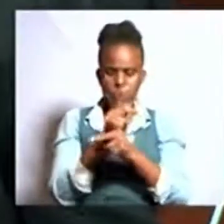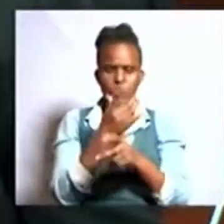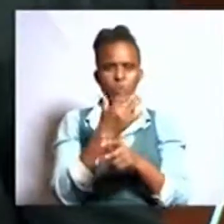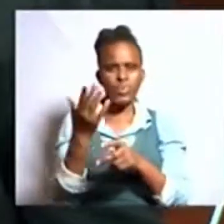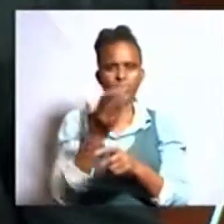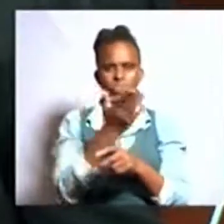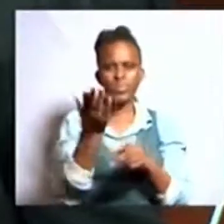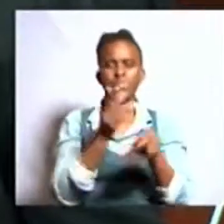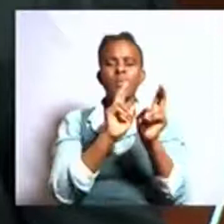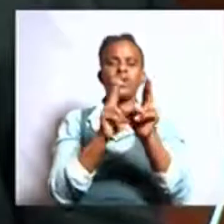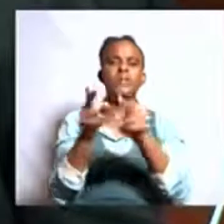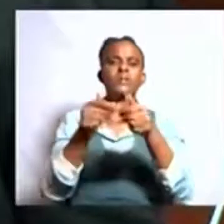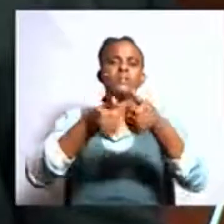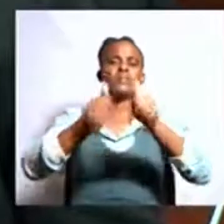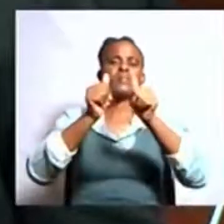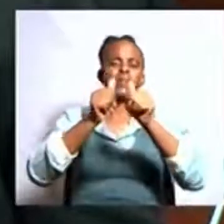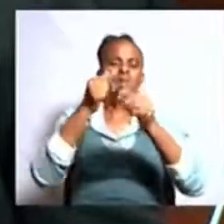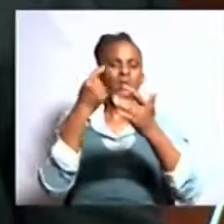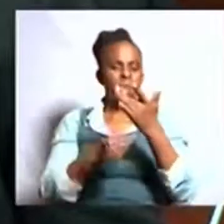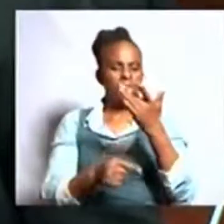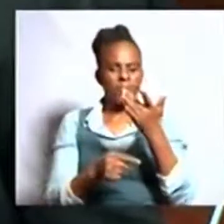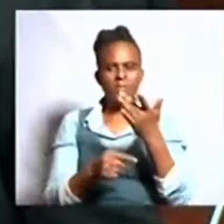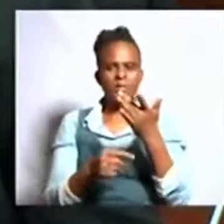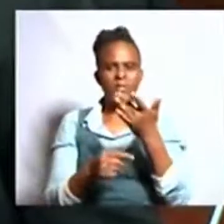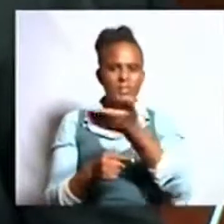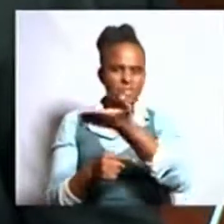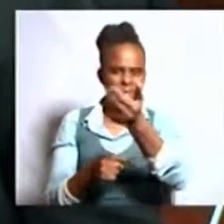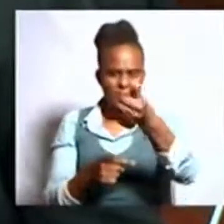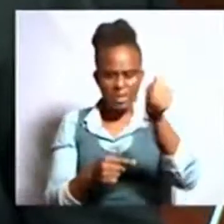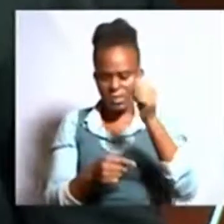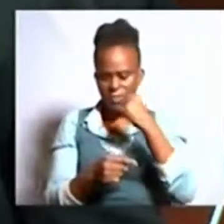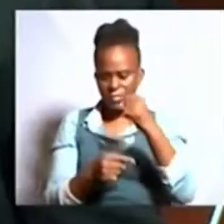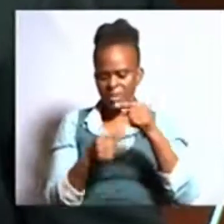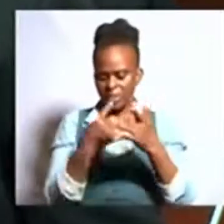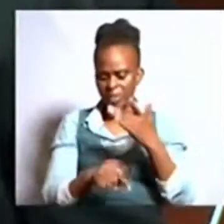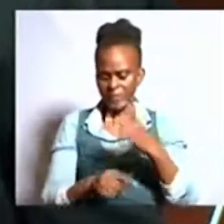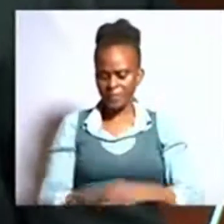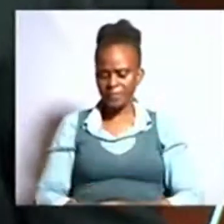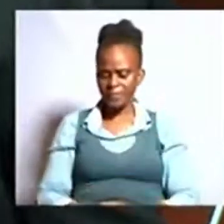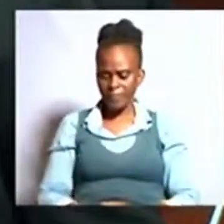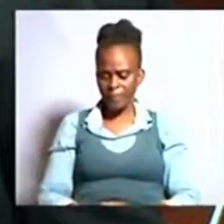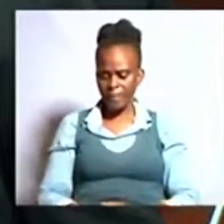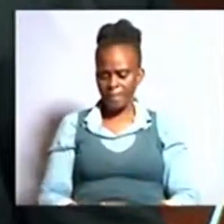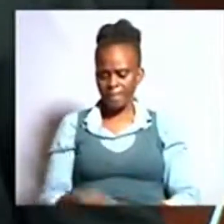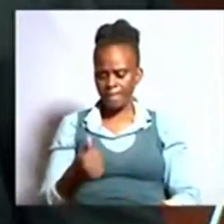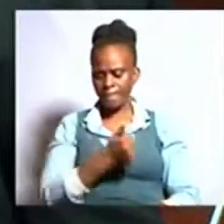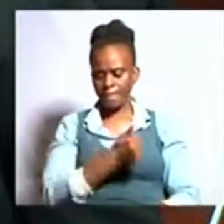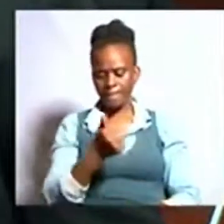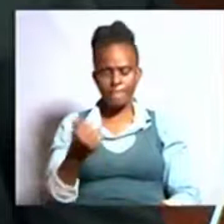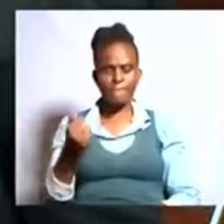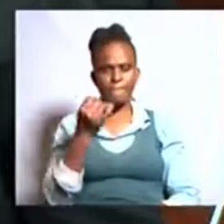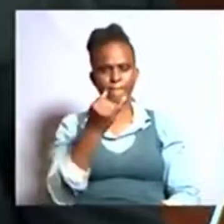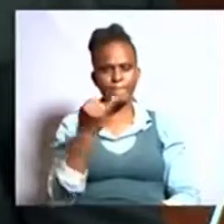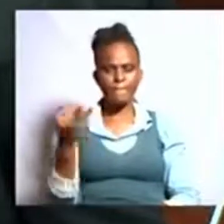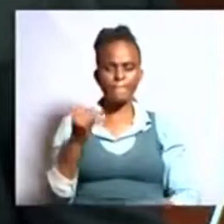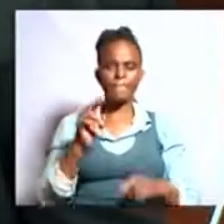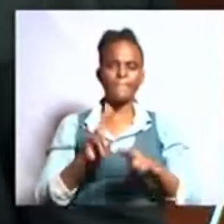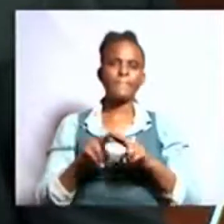answer. What are they saying? The other issue, Chair,